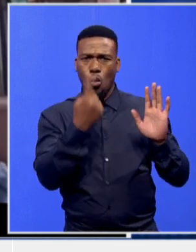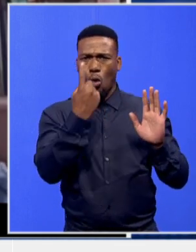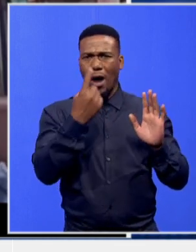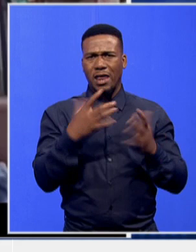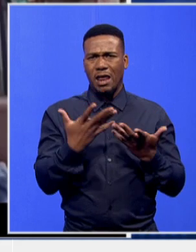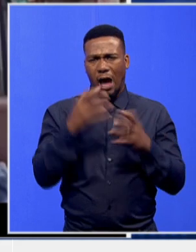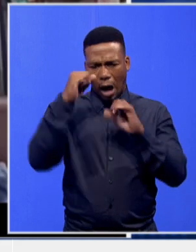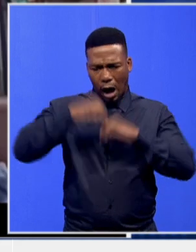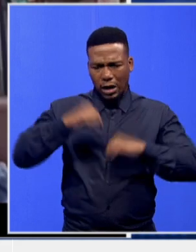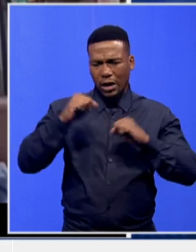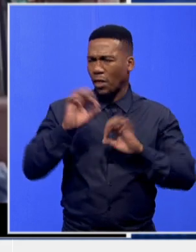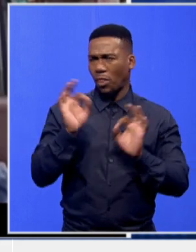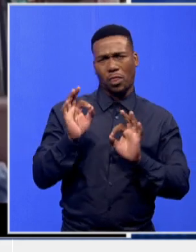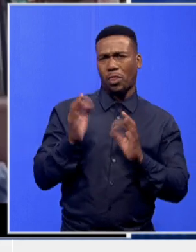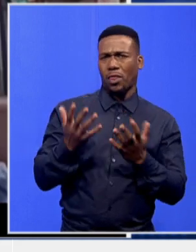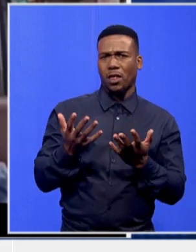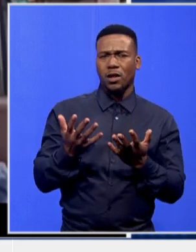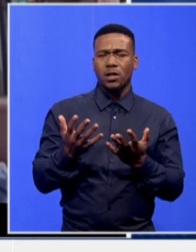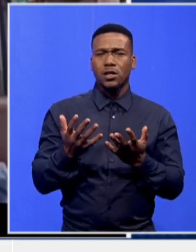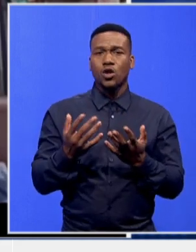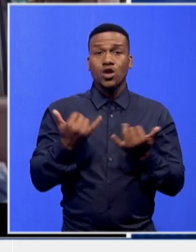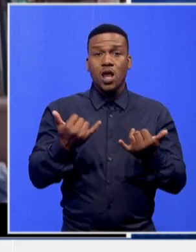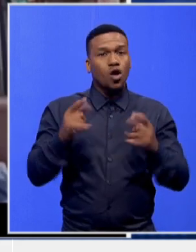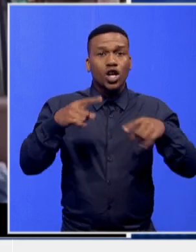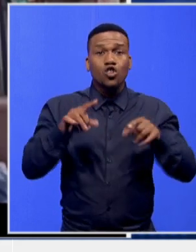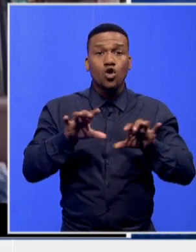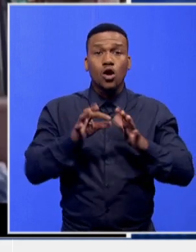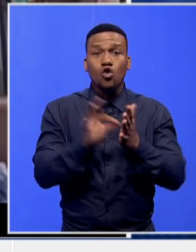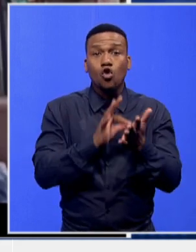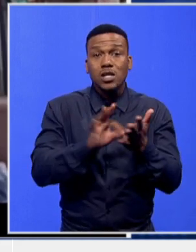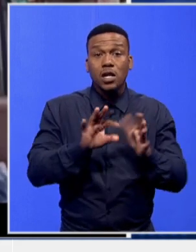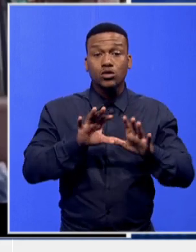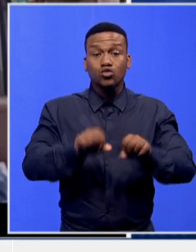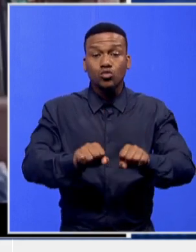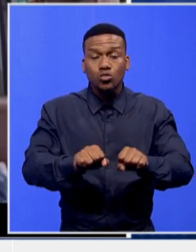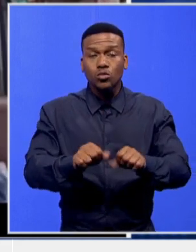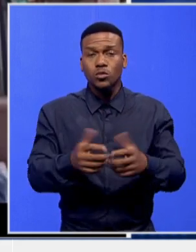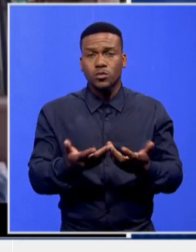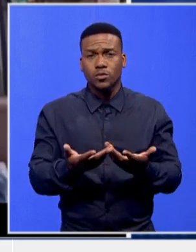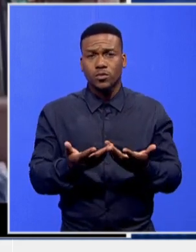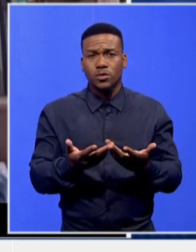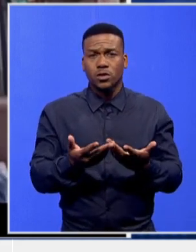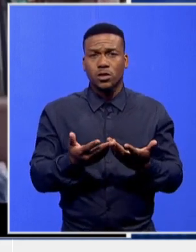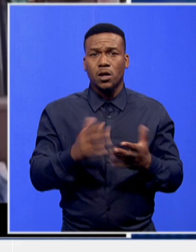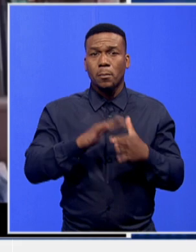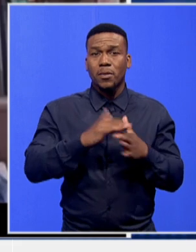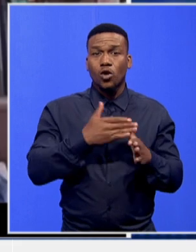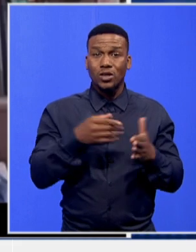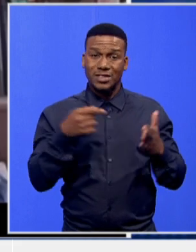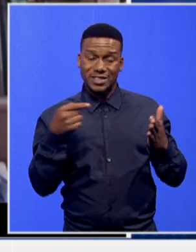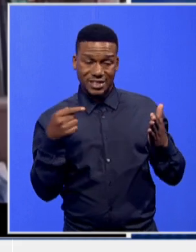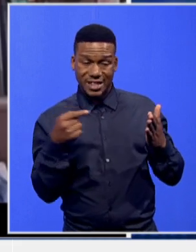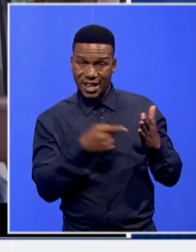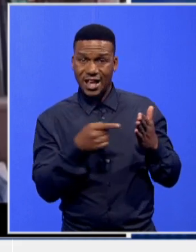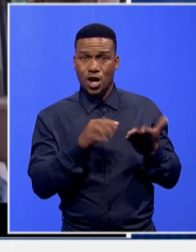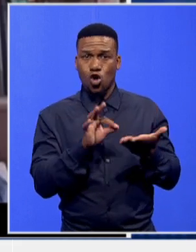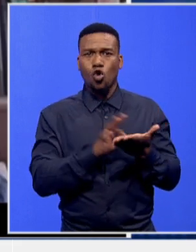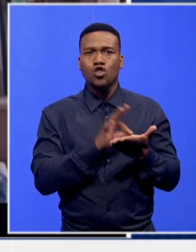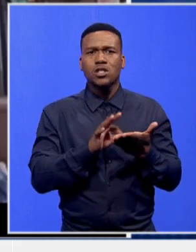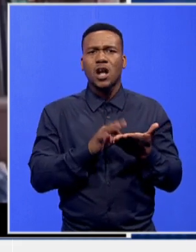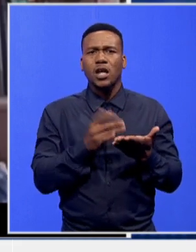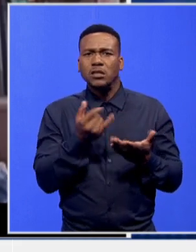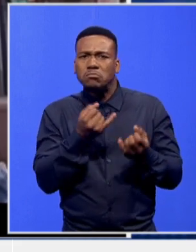And you cannot now just stop the contract because if it is irregular, it will be unfair on the